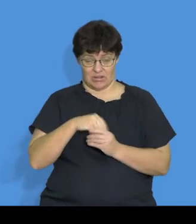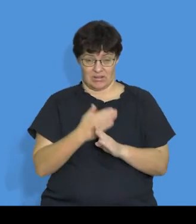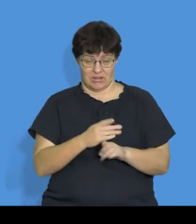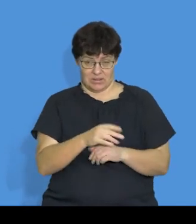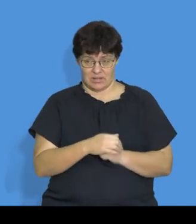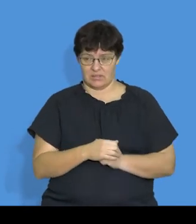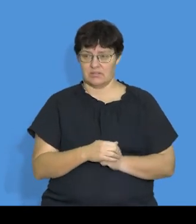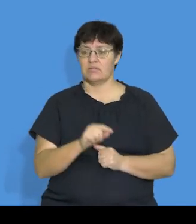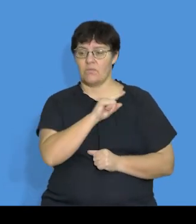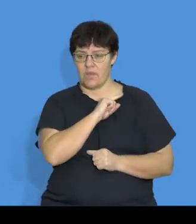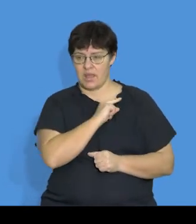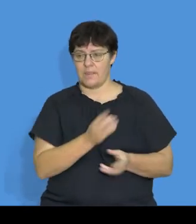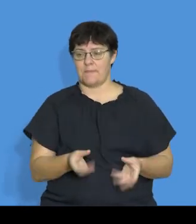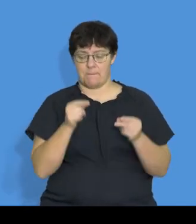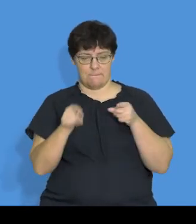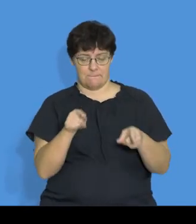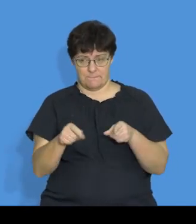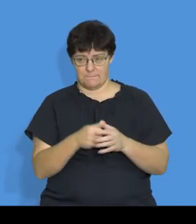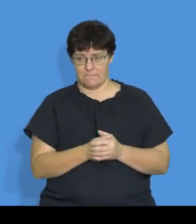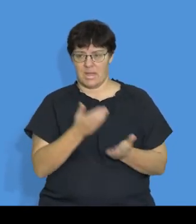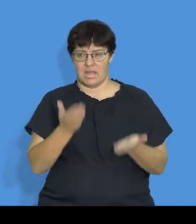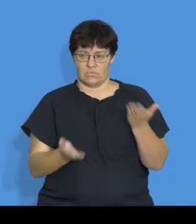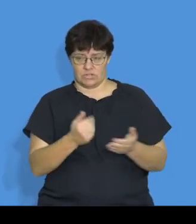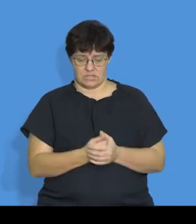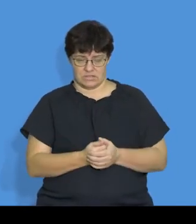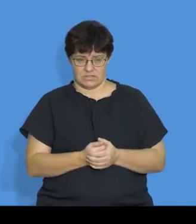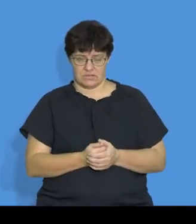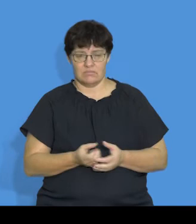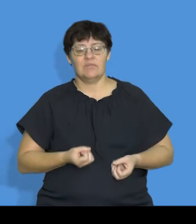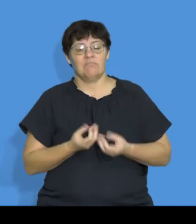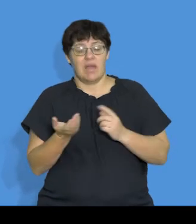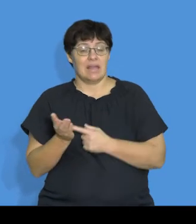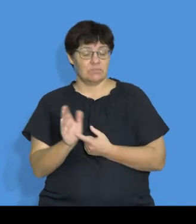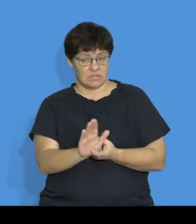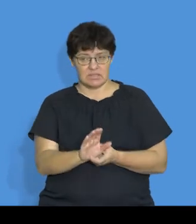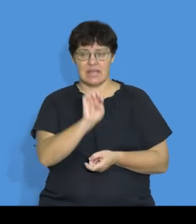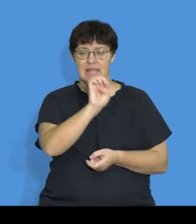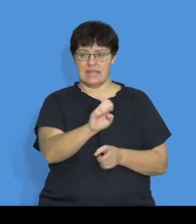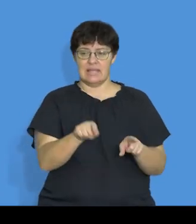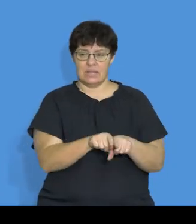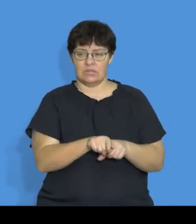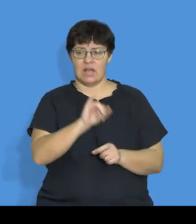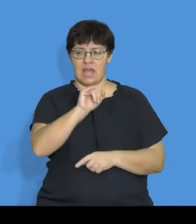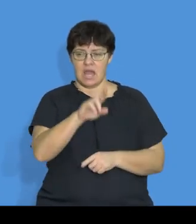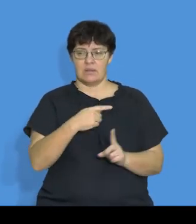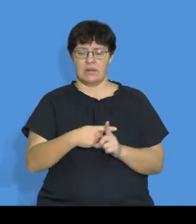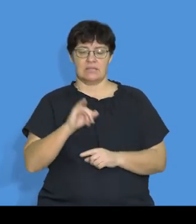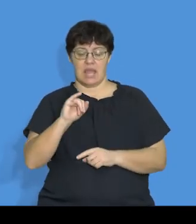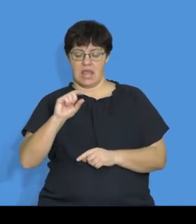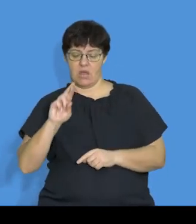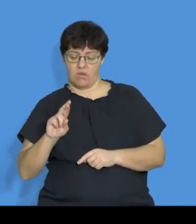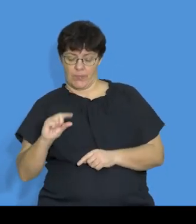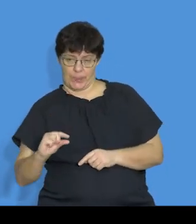hence it gives us that equation, okay? We can express this equation by applying the Ohm's law, right?